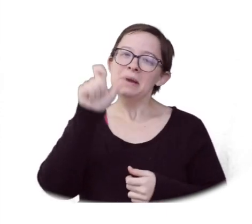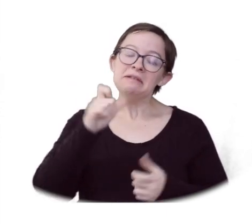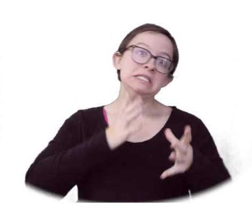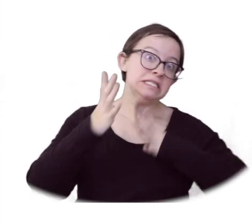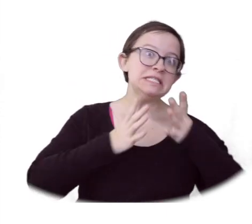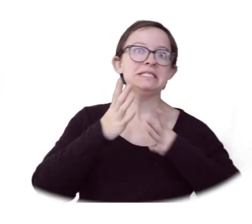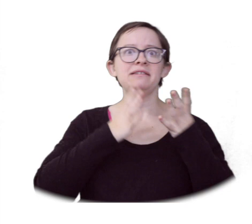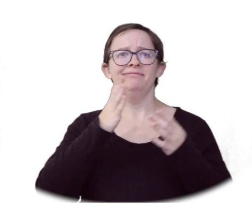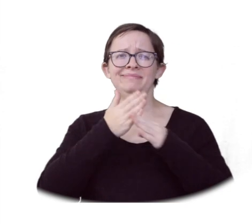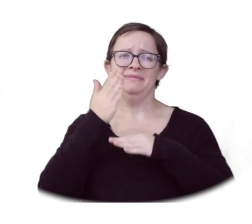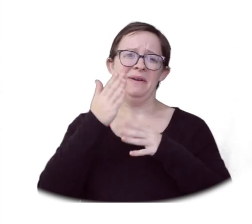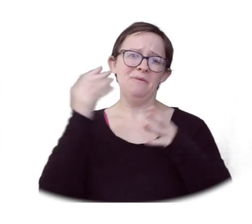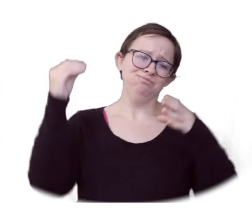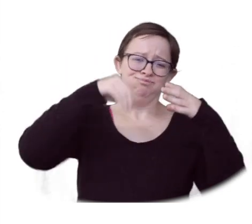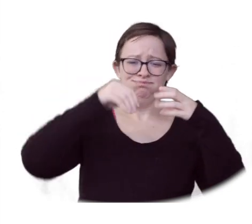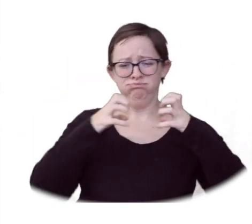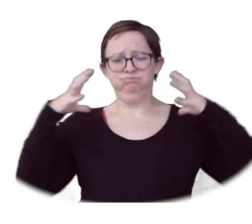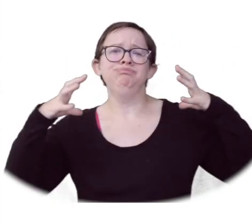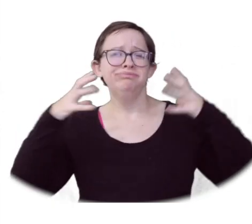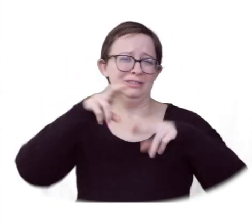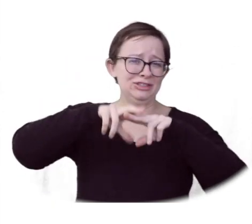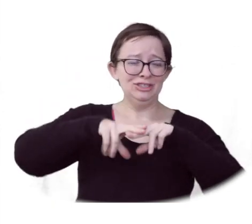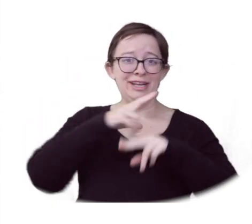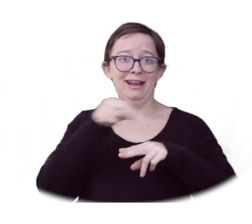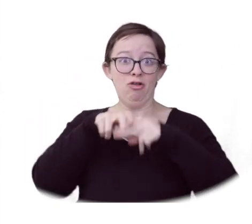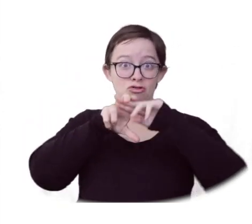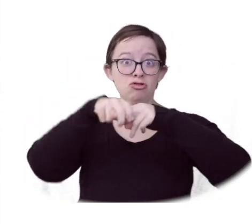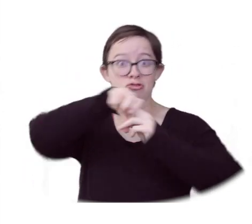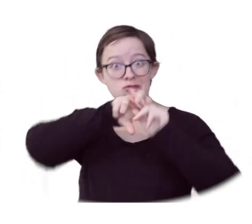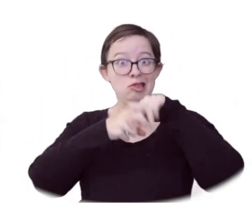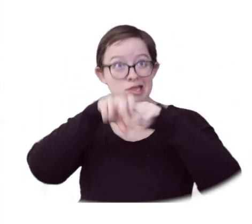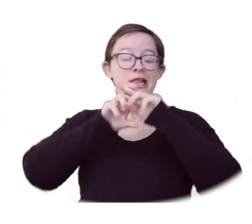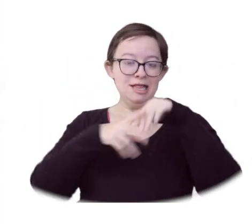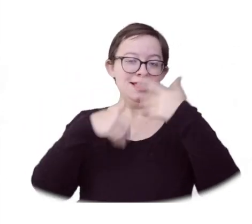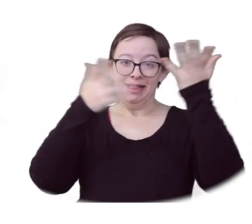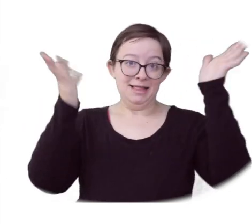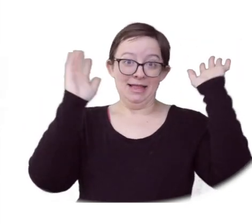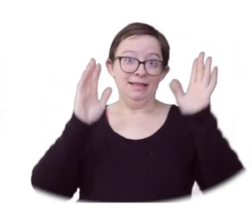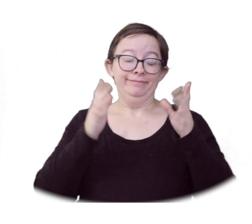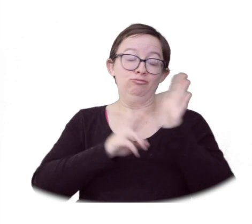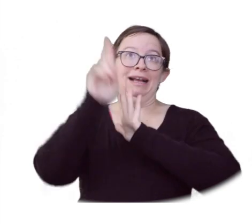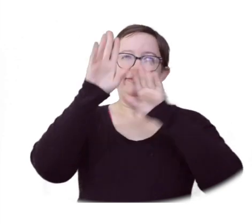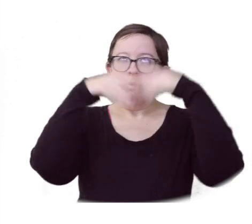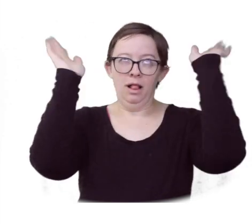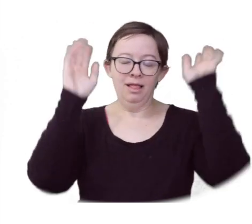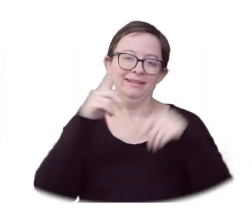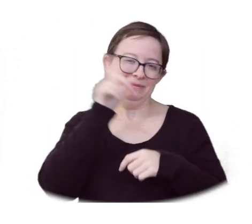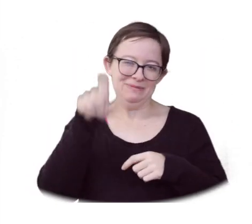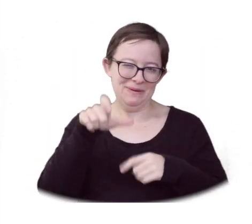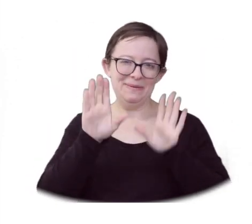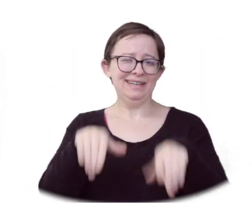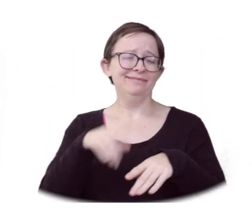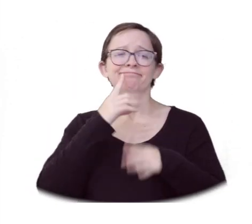get that one. You don't need to get the fancy type that are overstuffed and, you know, go back and forth and sideways and rocket fuel.